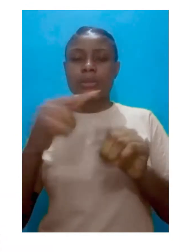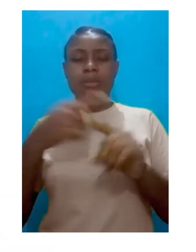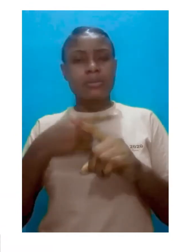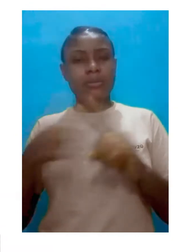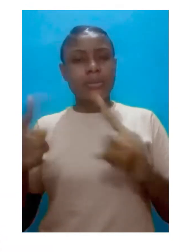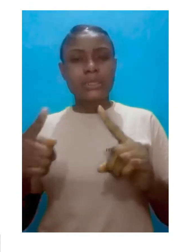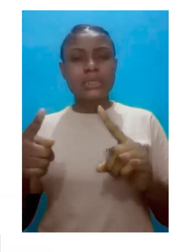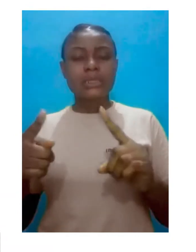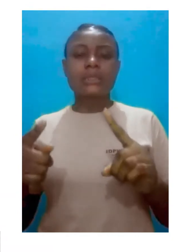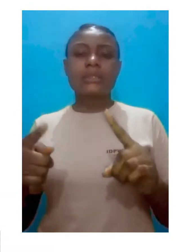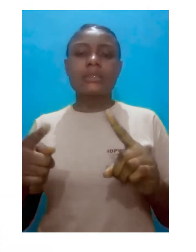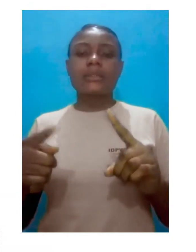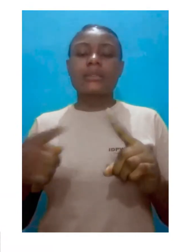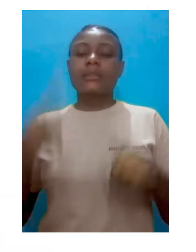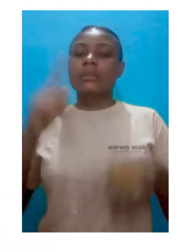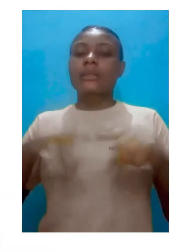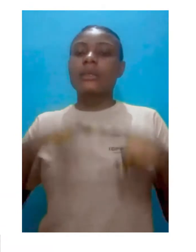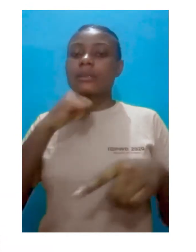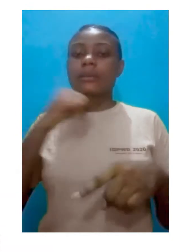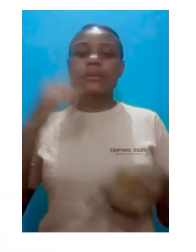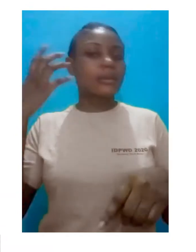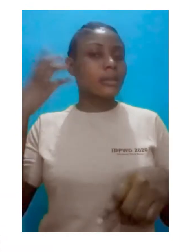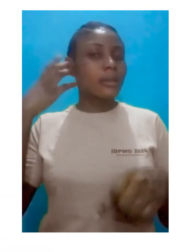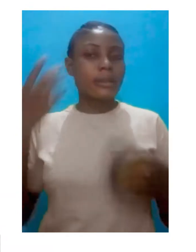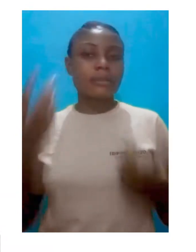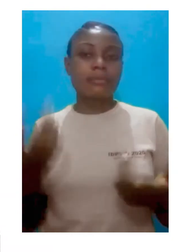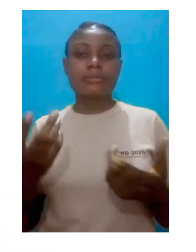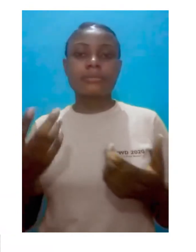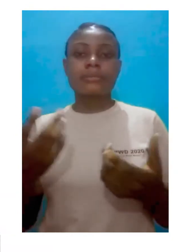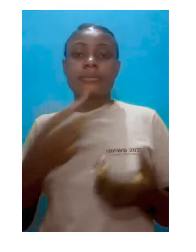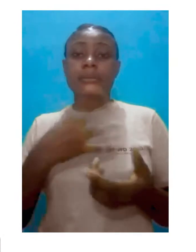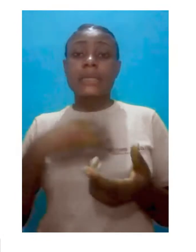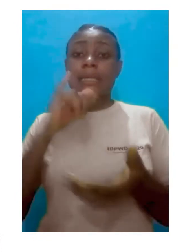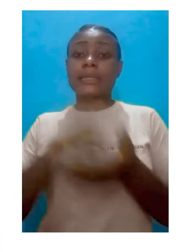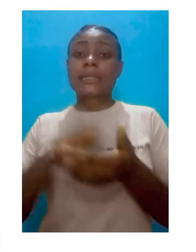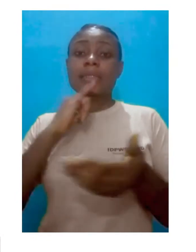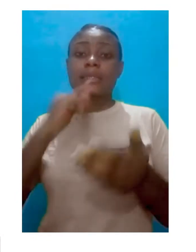walked, but then could not